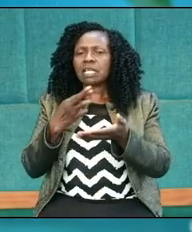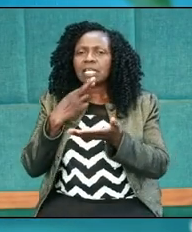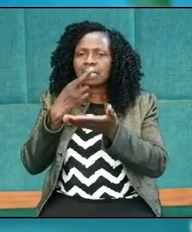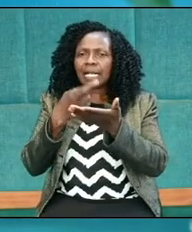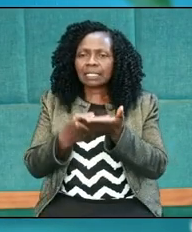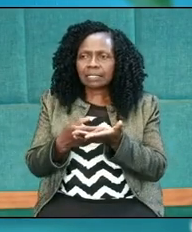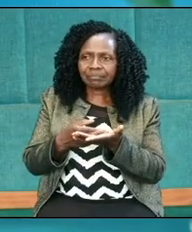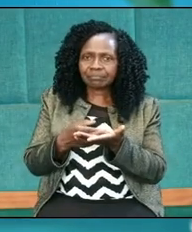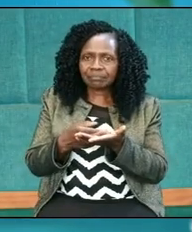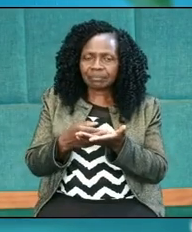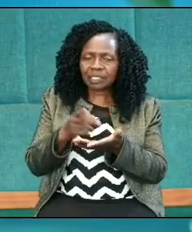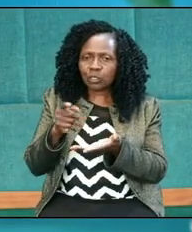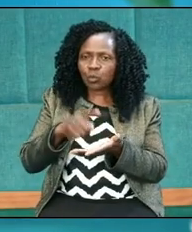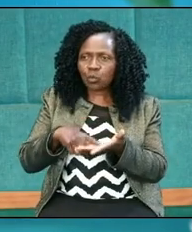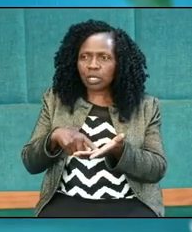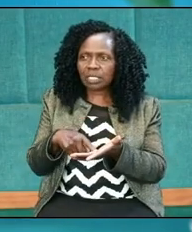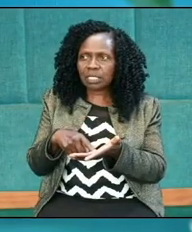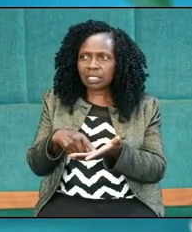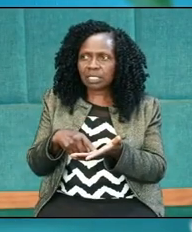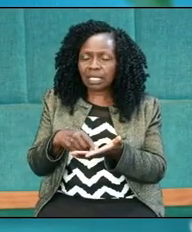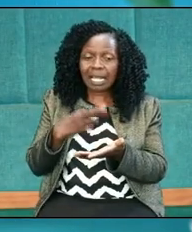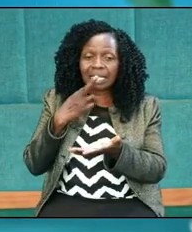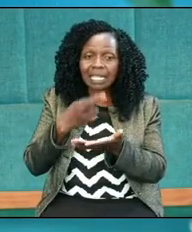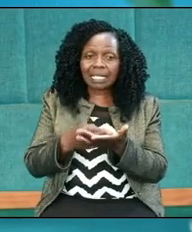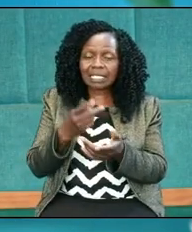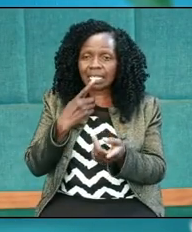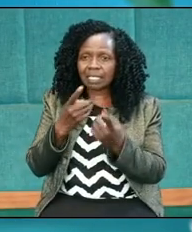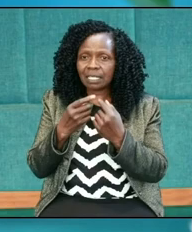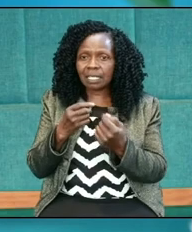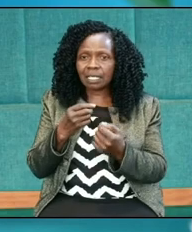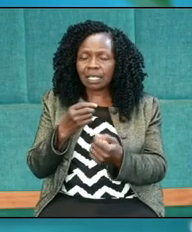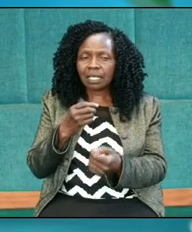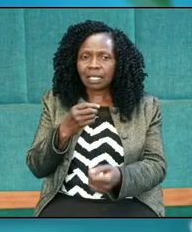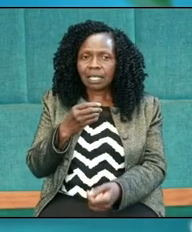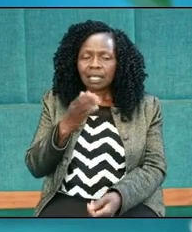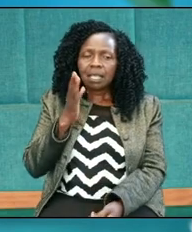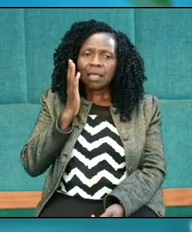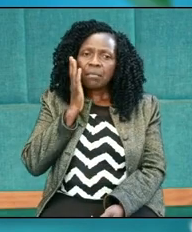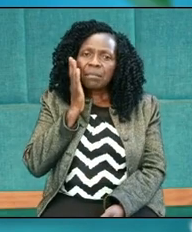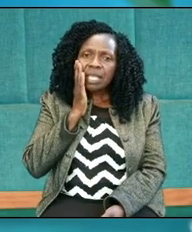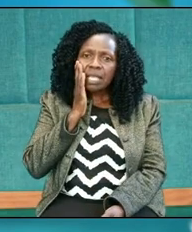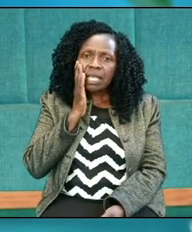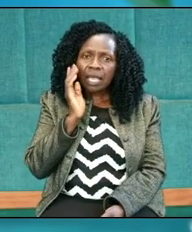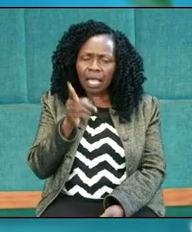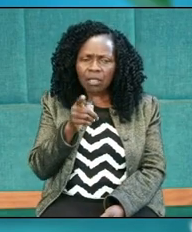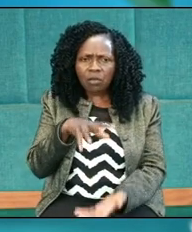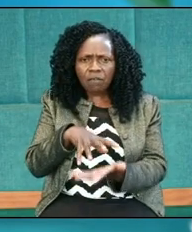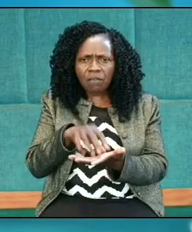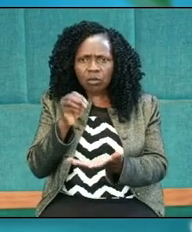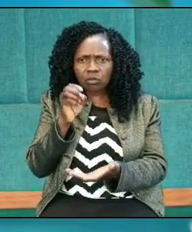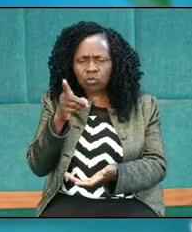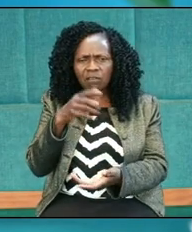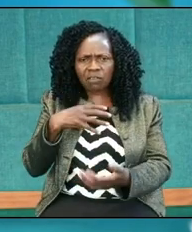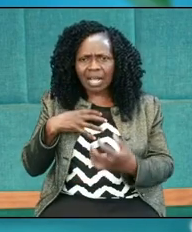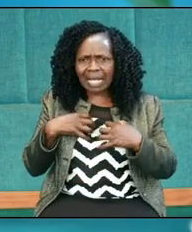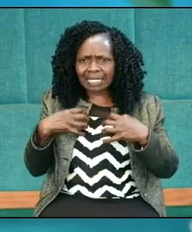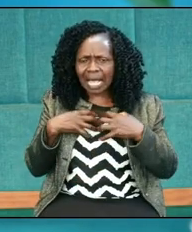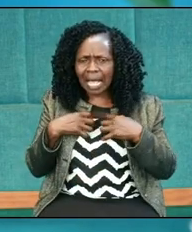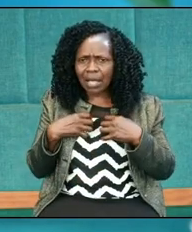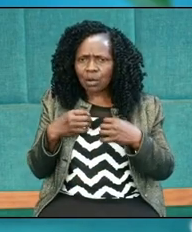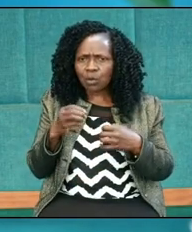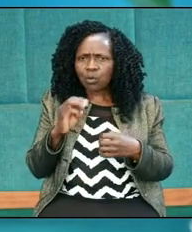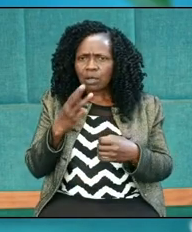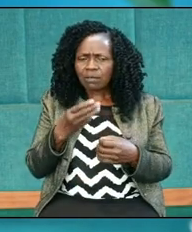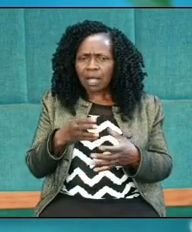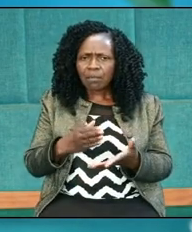results, this is what this surgeon says, Mommy, hey, we have found you have cancer and